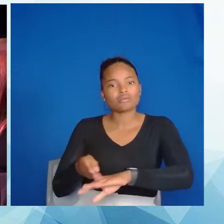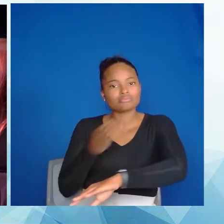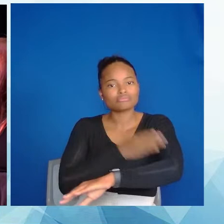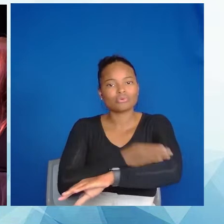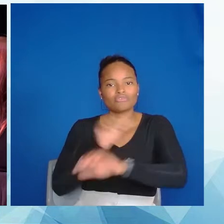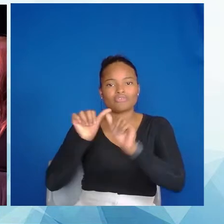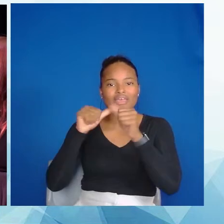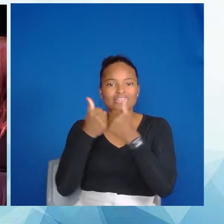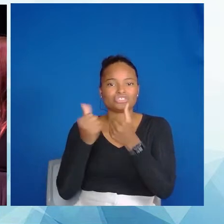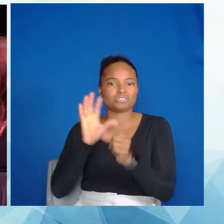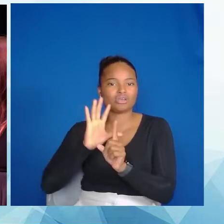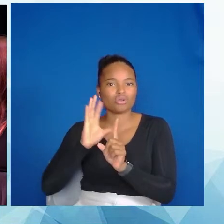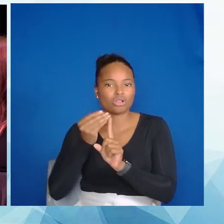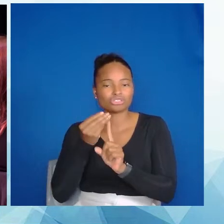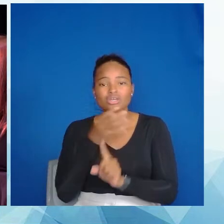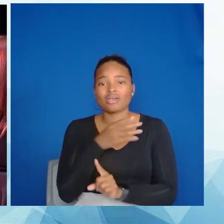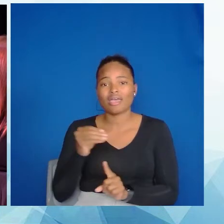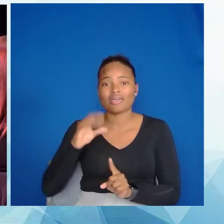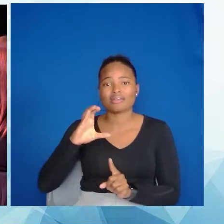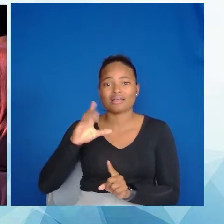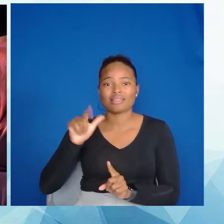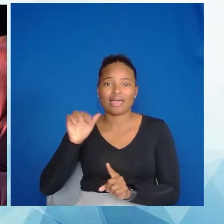and climate.